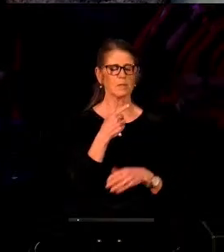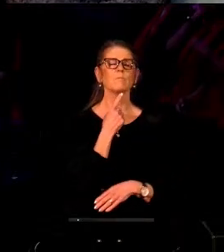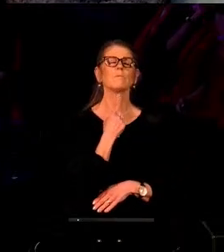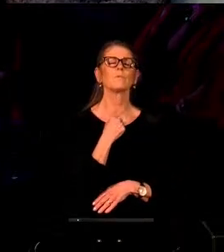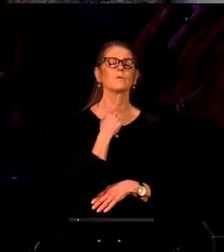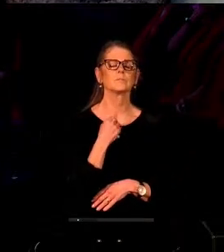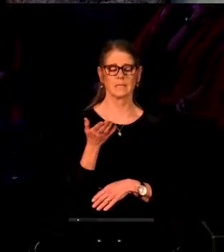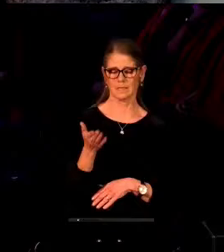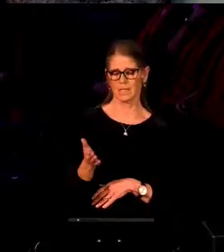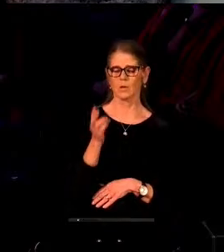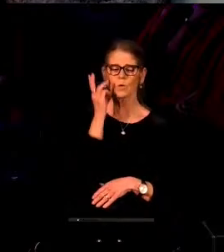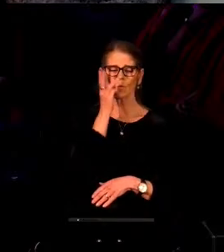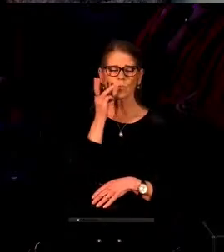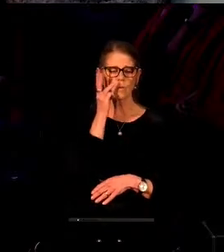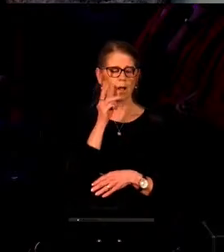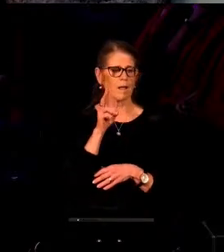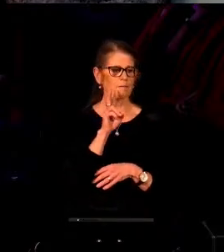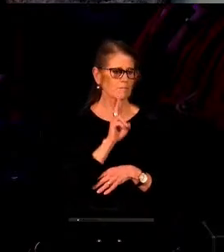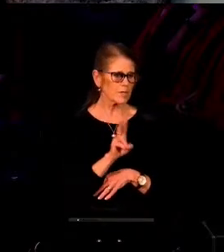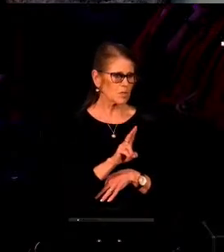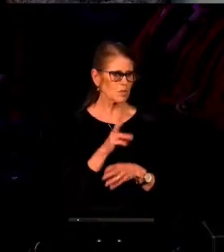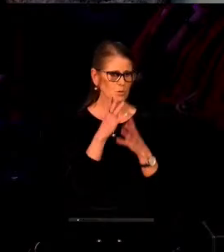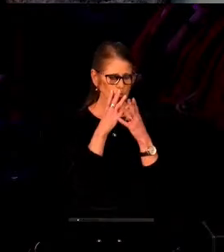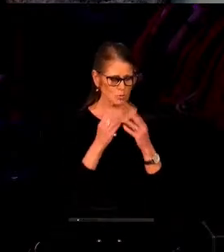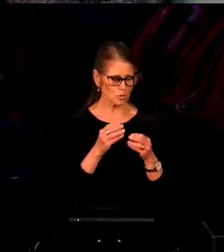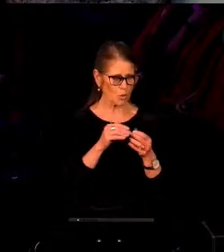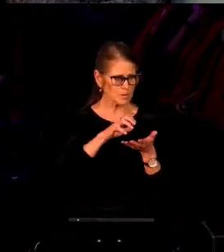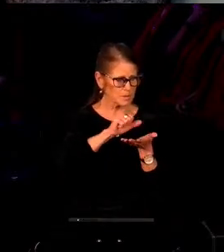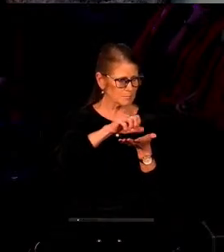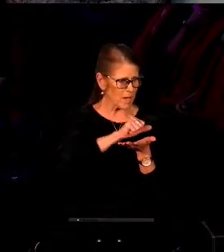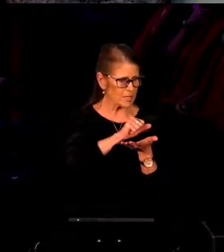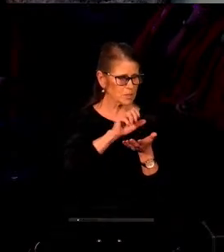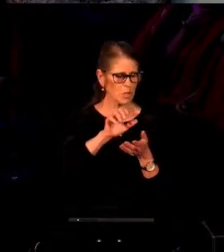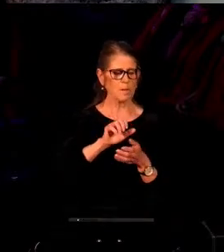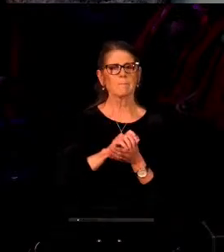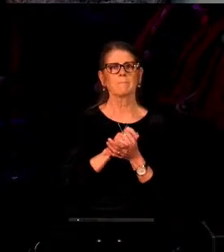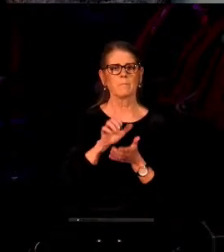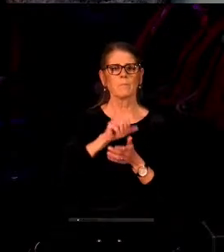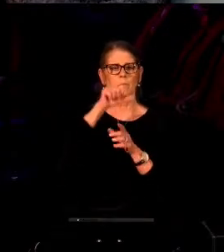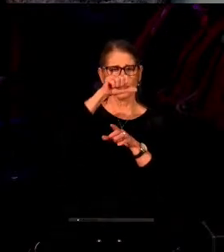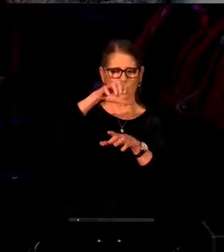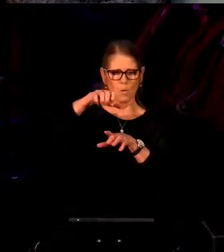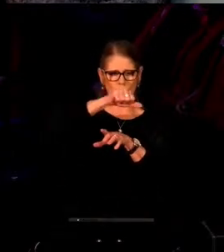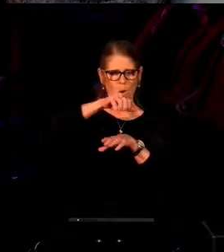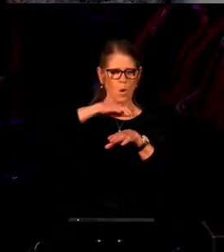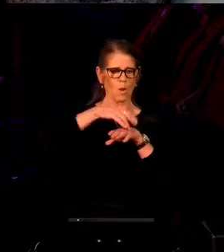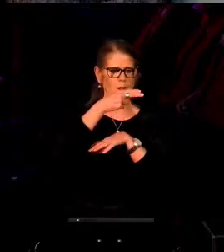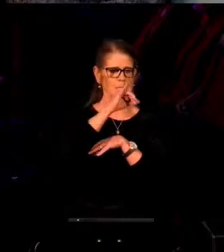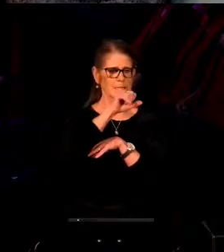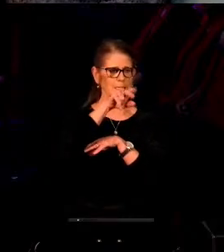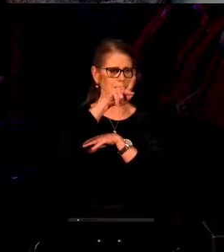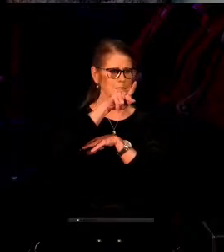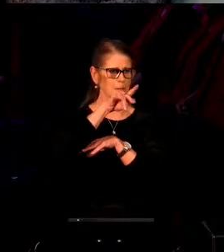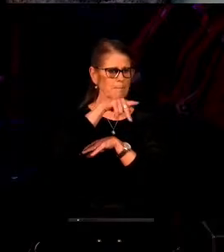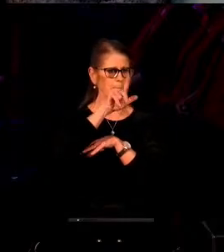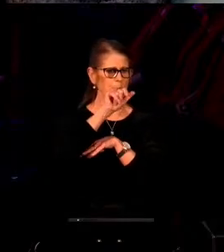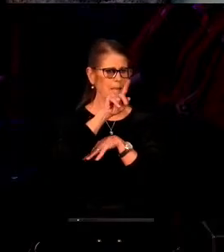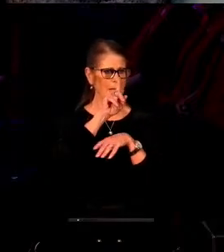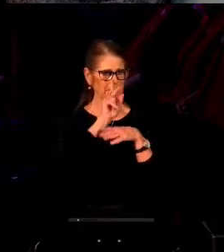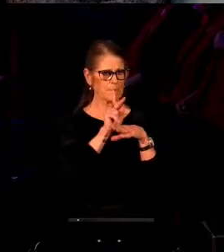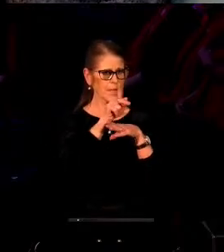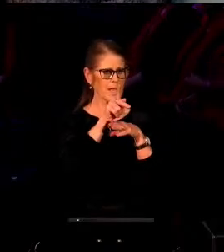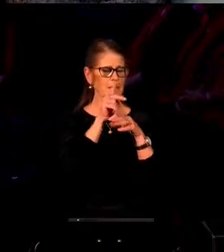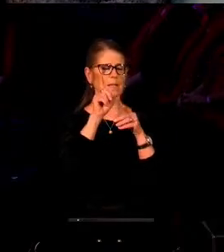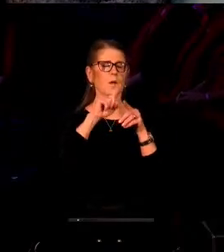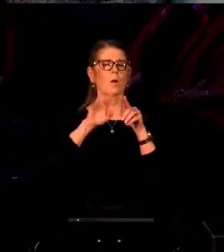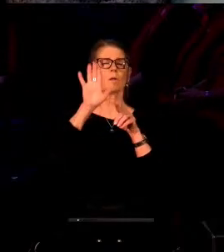vinegar was there, so they soaked a sponge in it, put the sponge on a stalk of a hyssop plant, and lifted it to Jesus' lips. And when